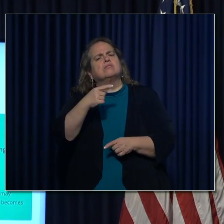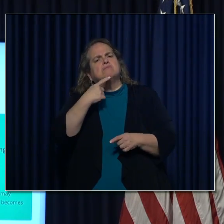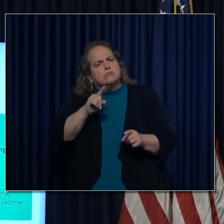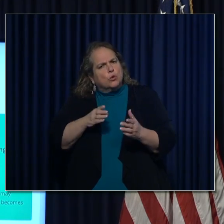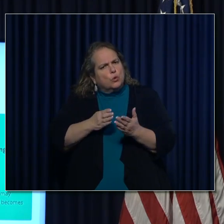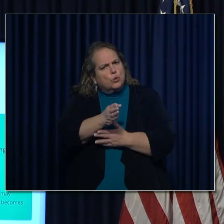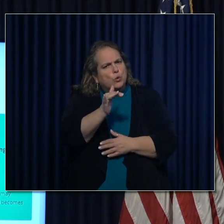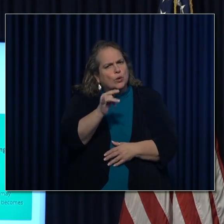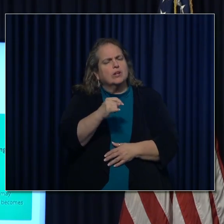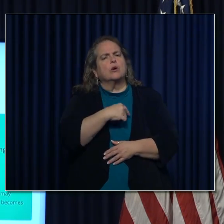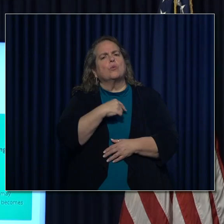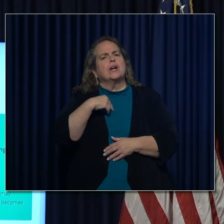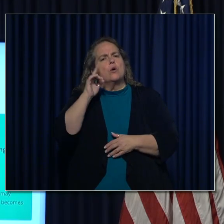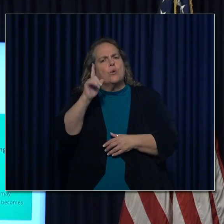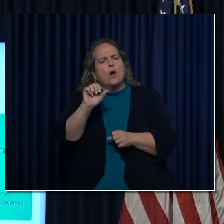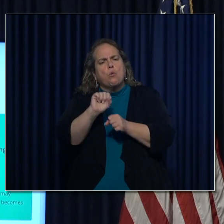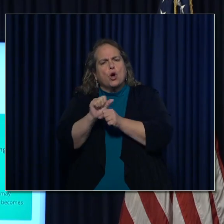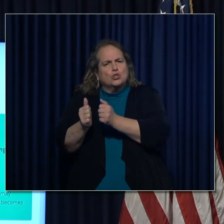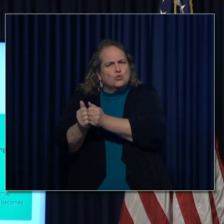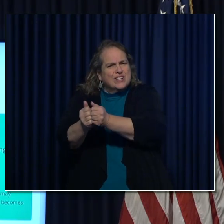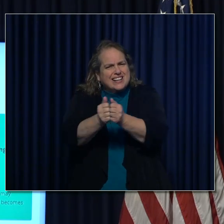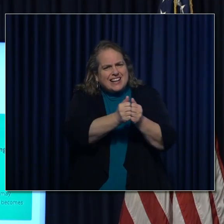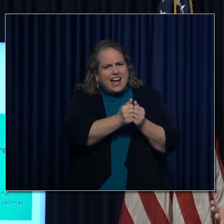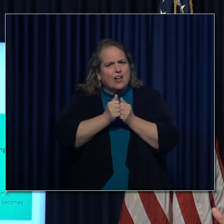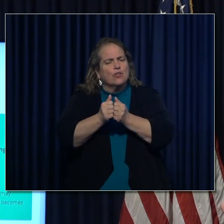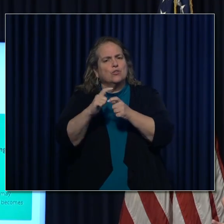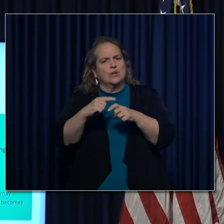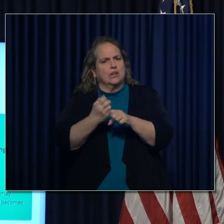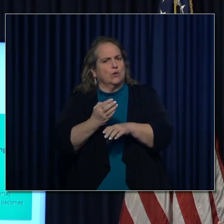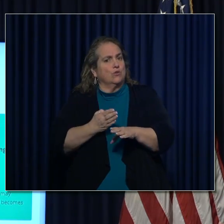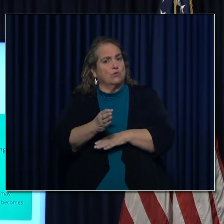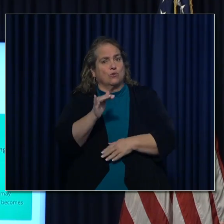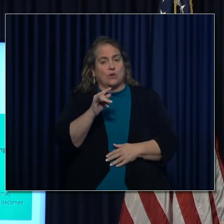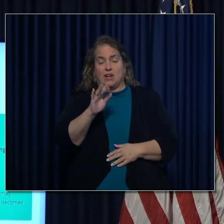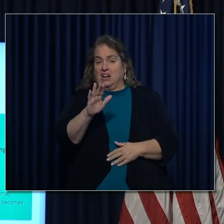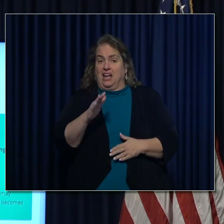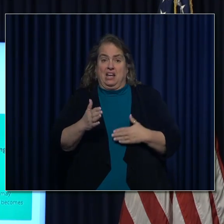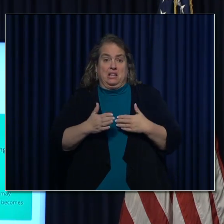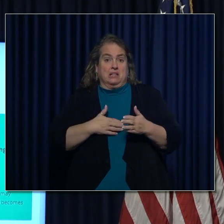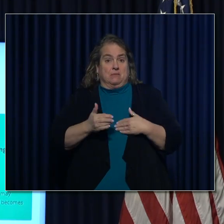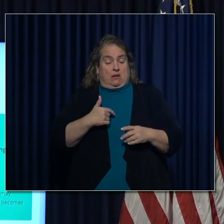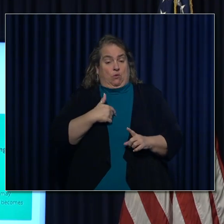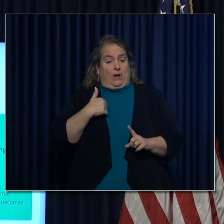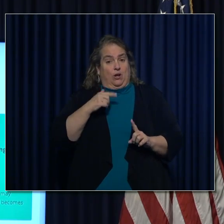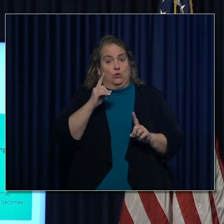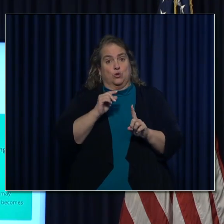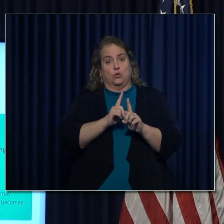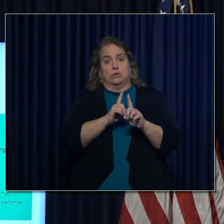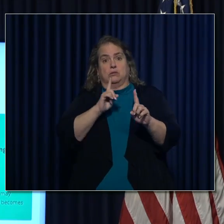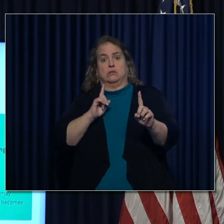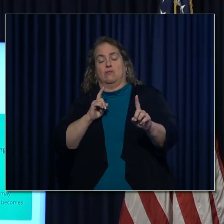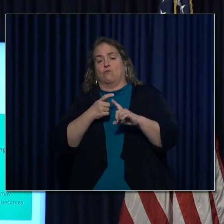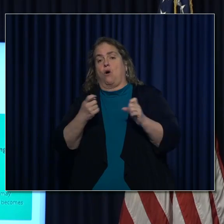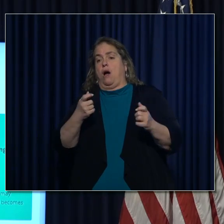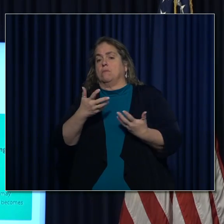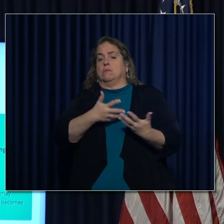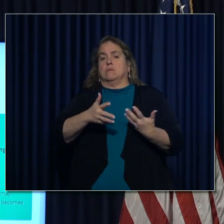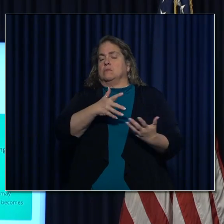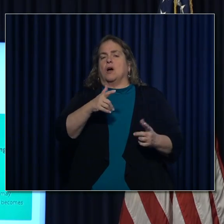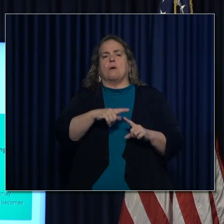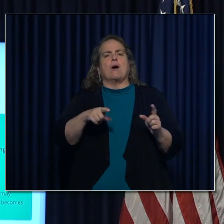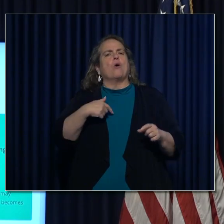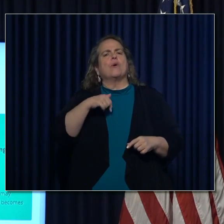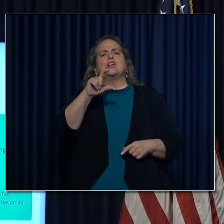through it together. And what we have to make sure is just because we engage in social distancing in any county, we do not lose